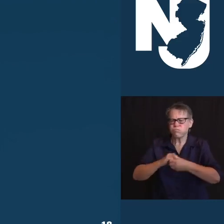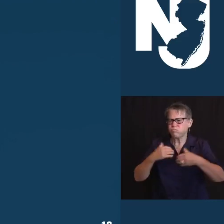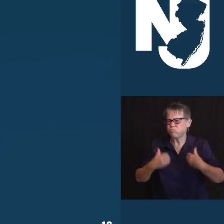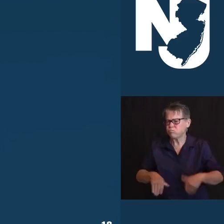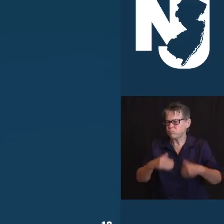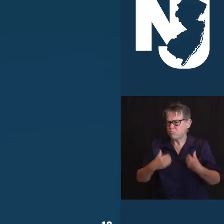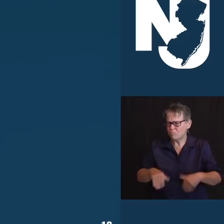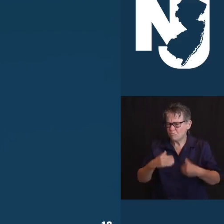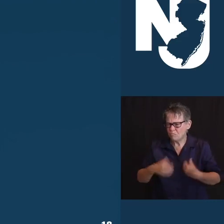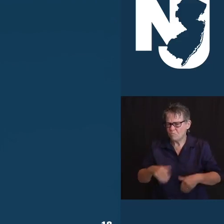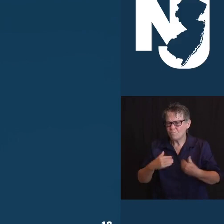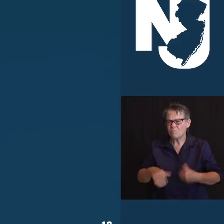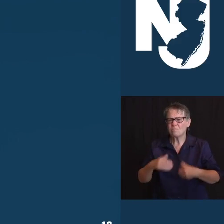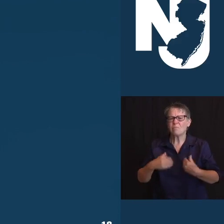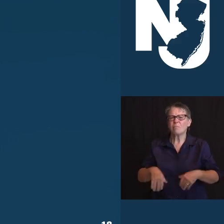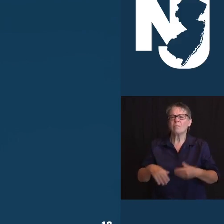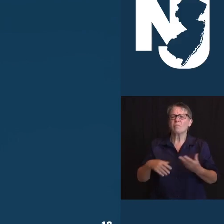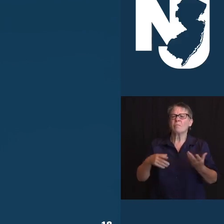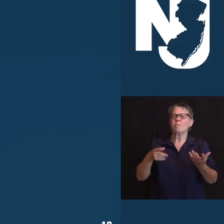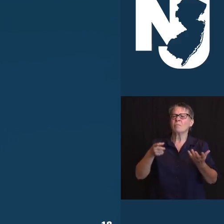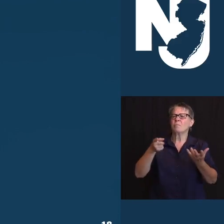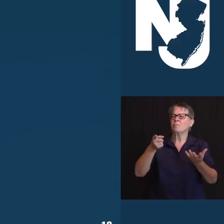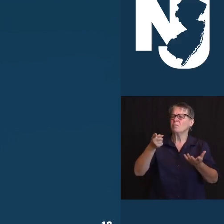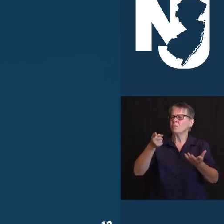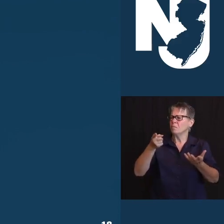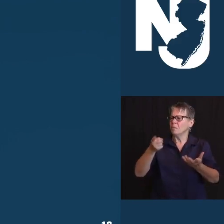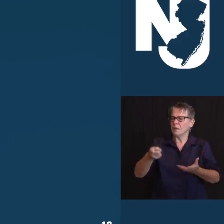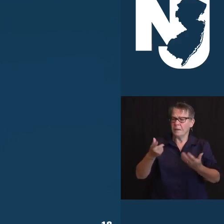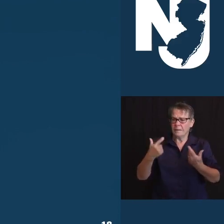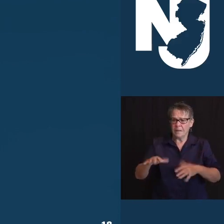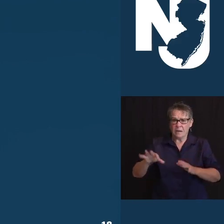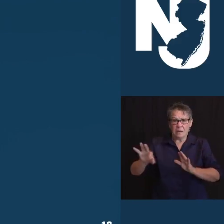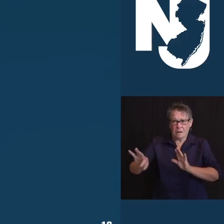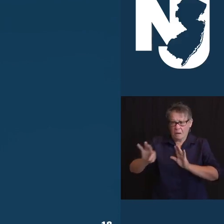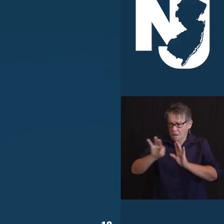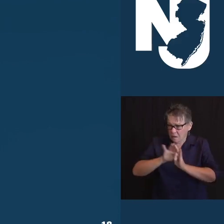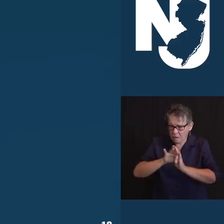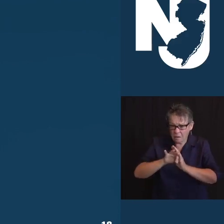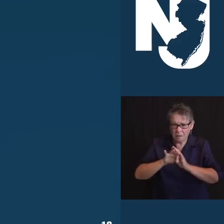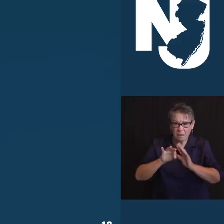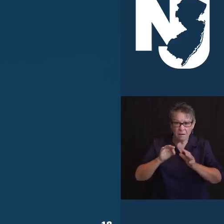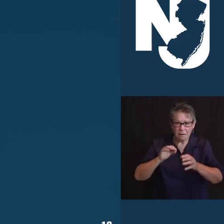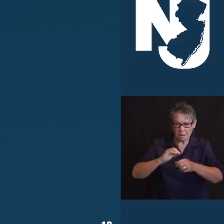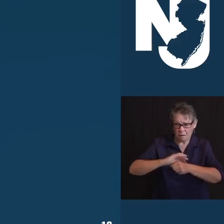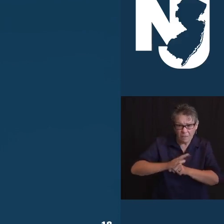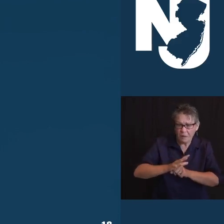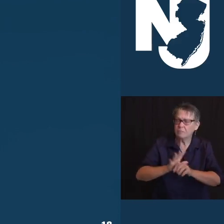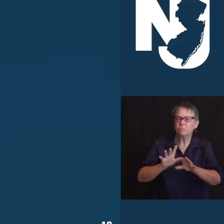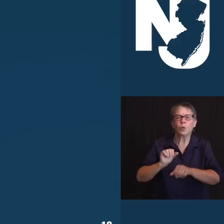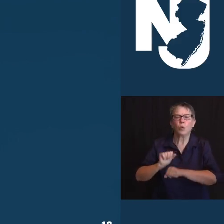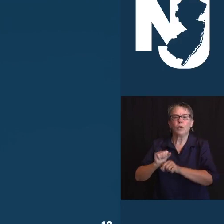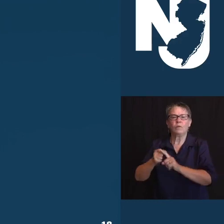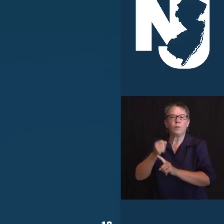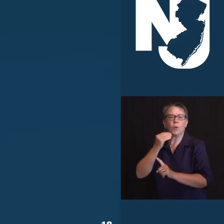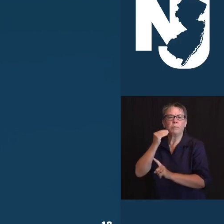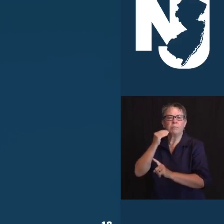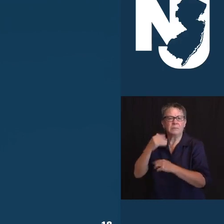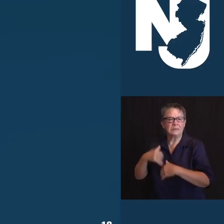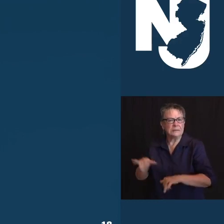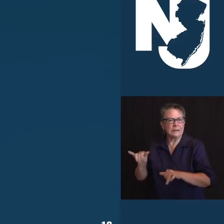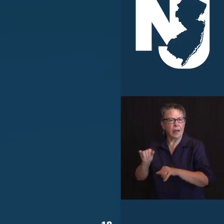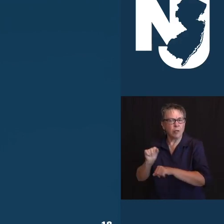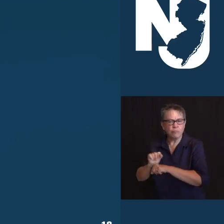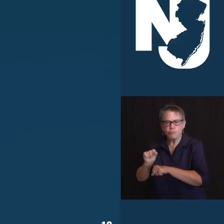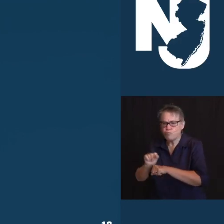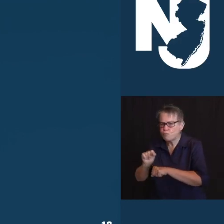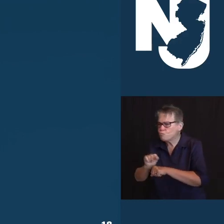from home to check in on his patients. And after his passing, his colleagues and patients held a memorial drive past